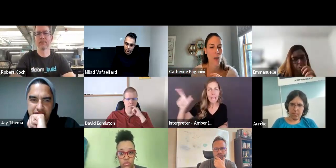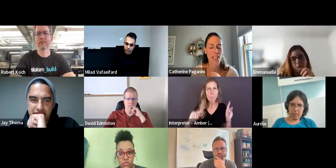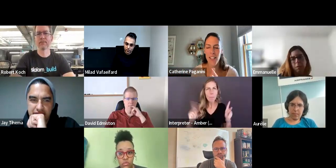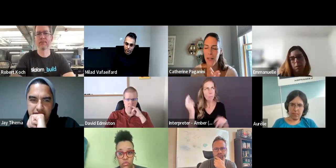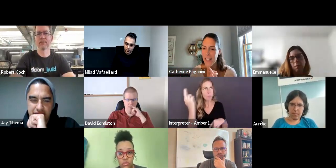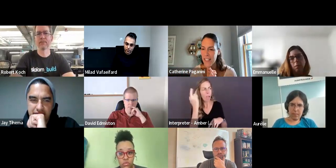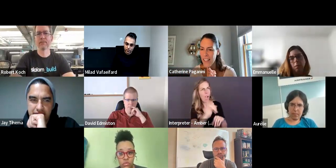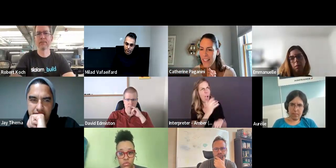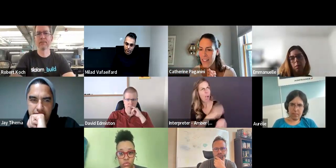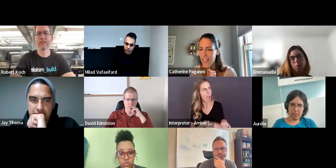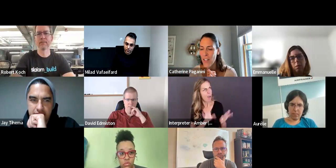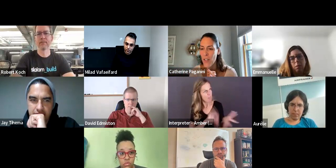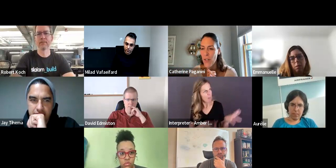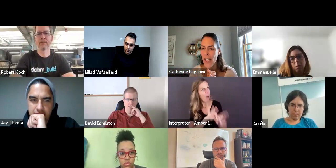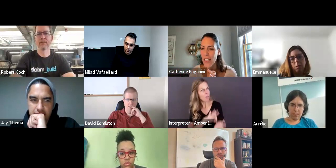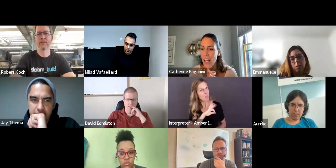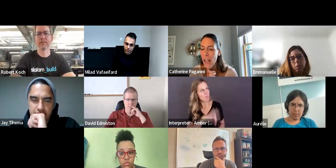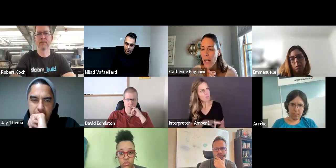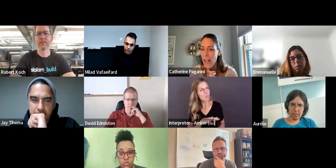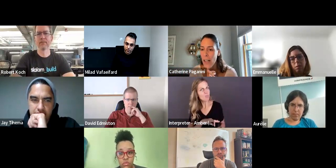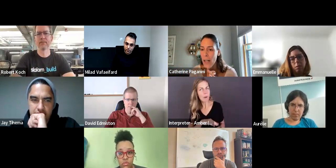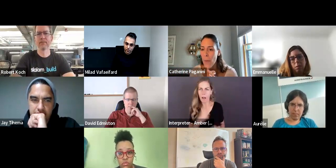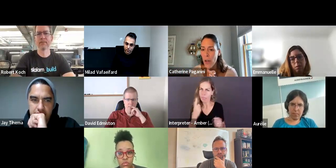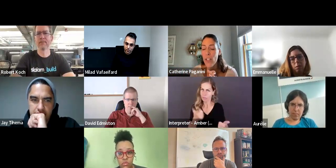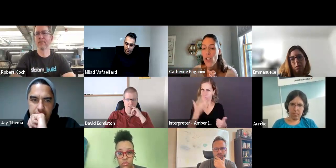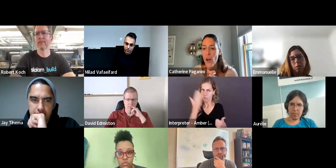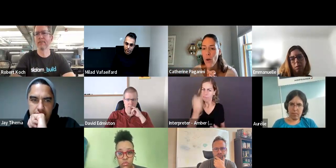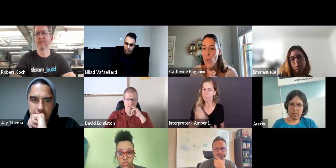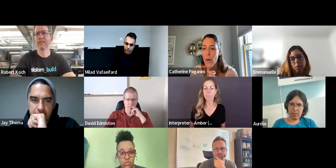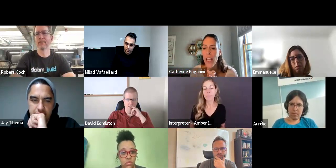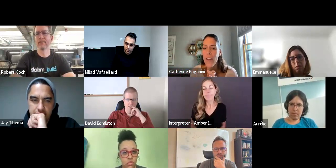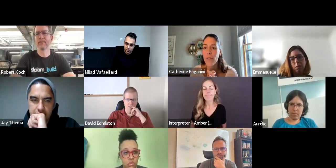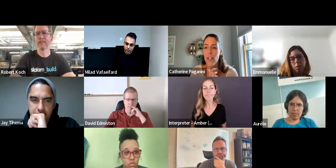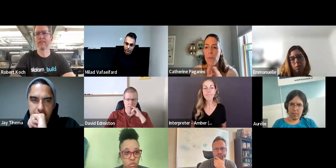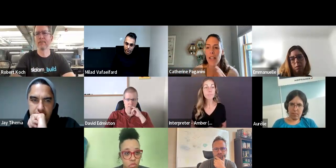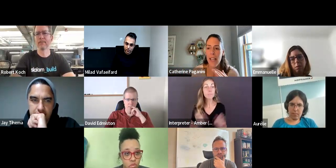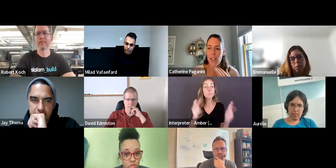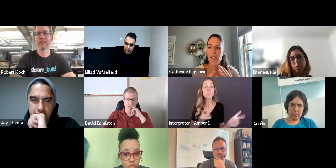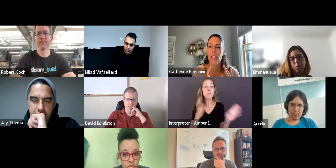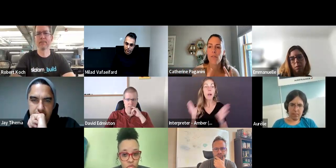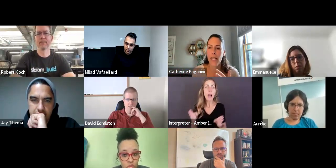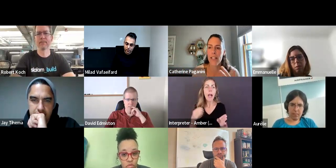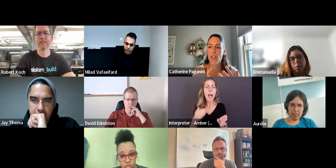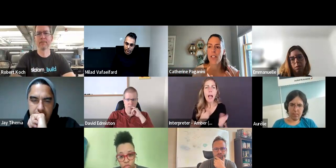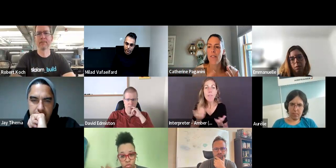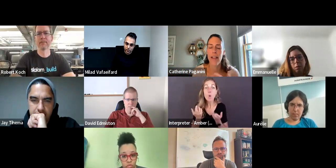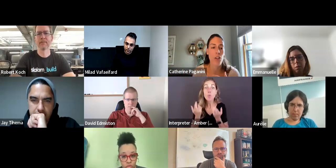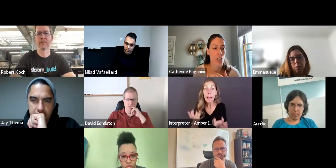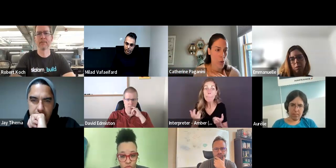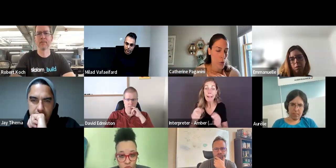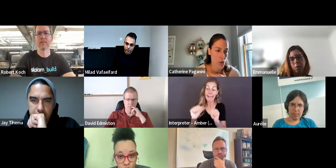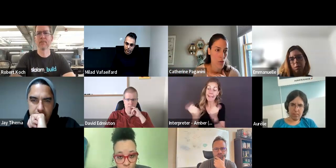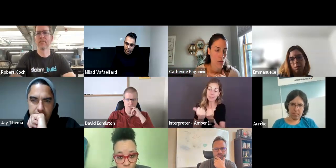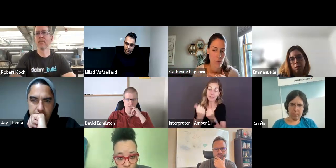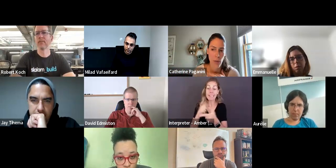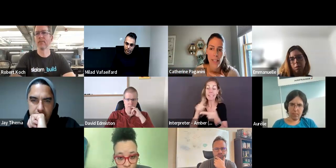it's completely crazy to do that. Okay, so one, we have recommended agencies, freelancers, and vendors